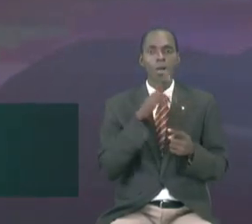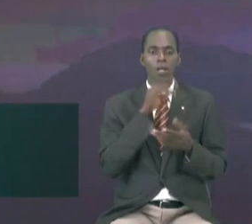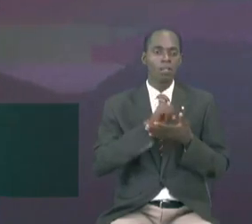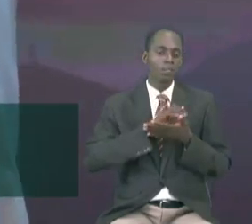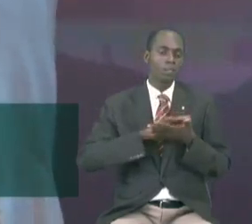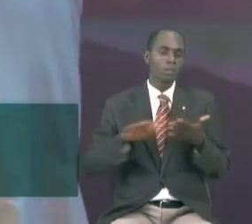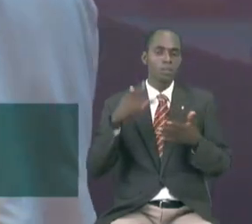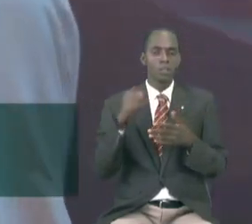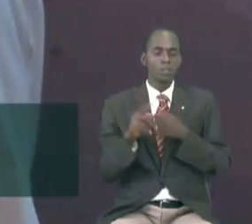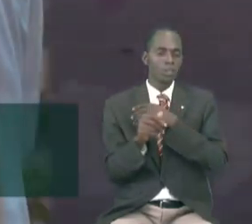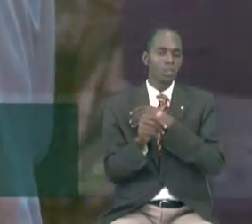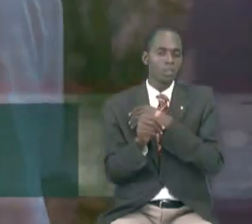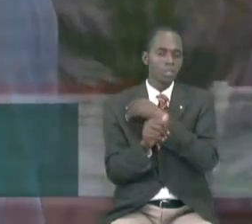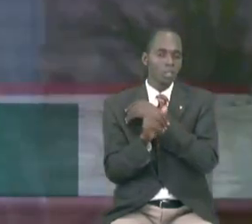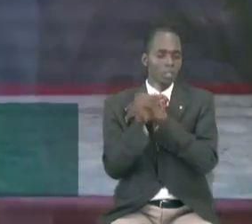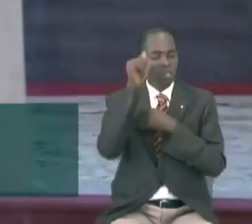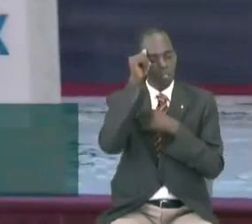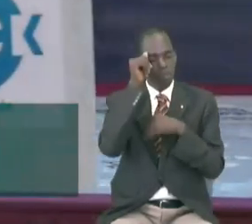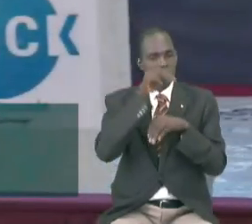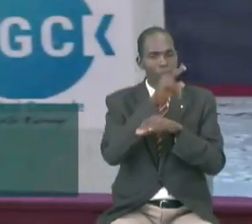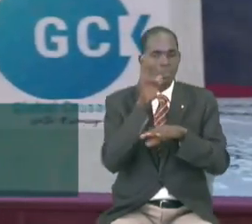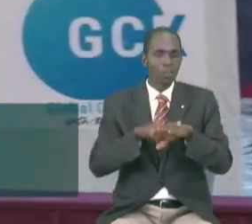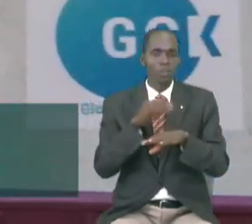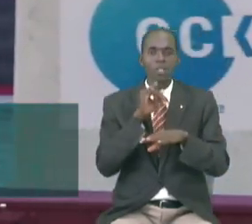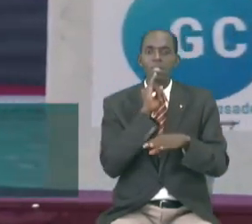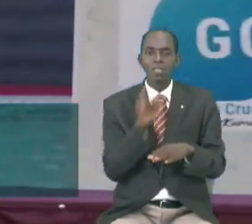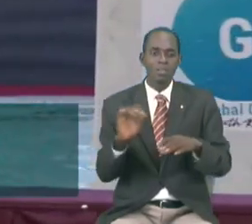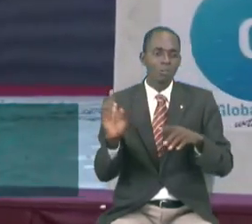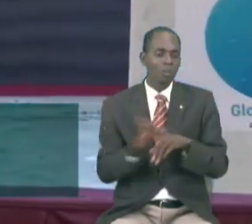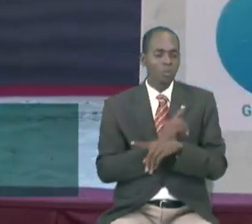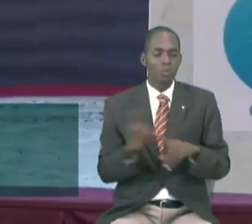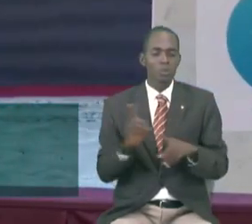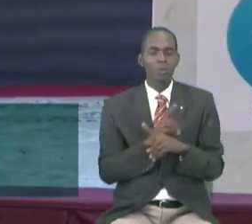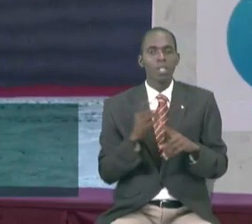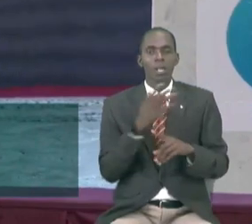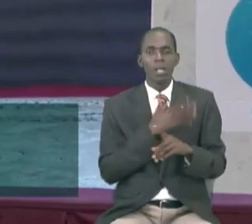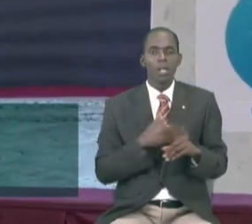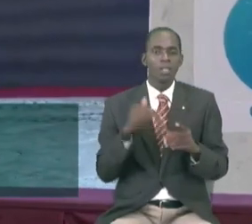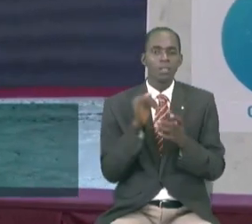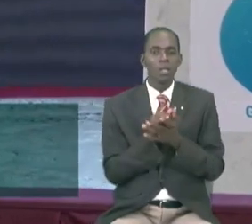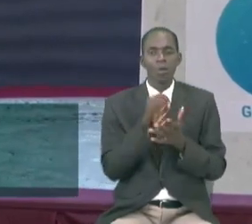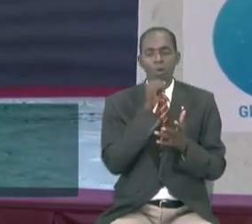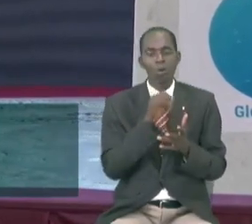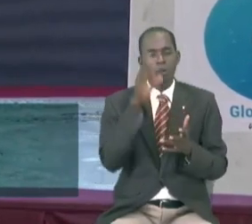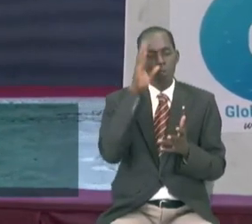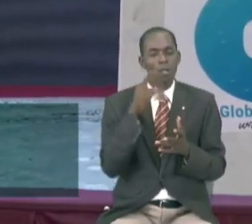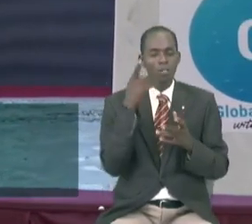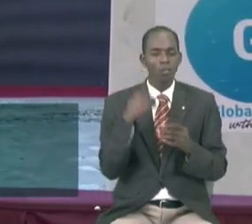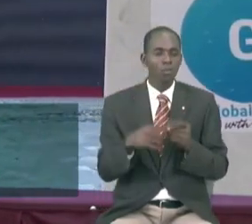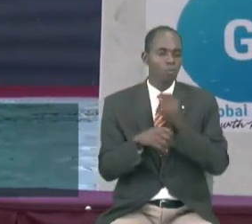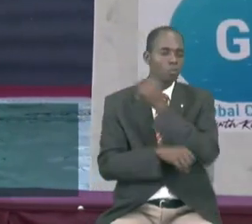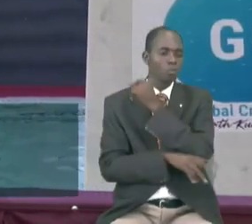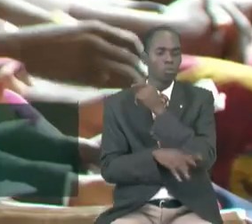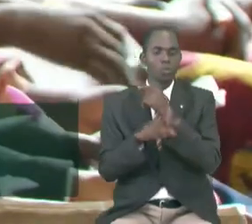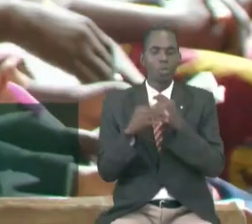sin, is dealt with. And we don't even get angry anymore to our wives, to our husbands, to our children. We don't get